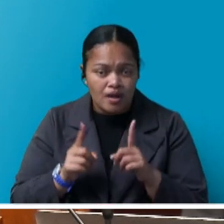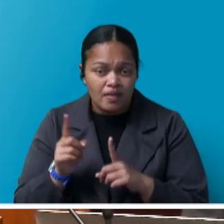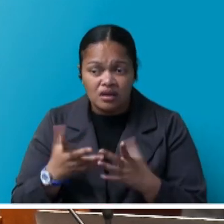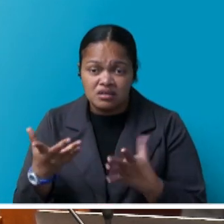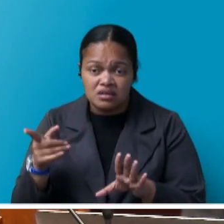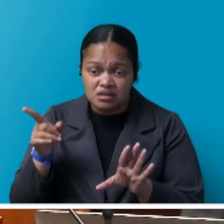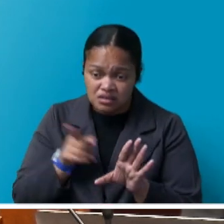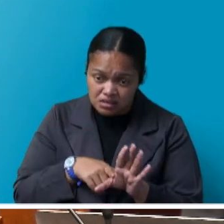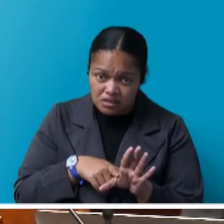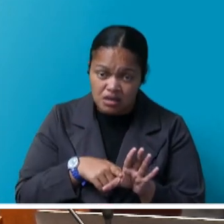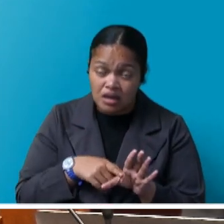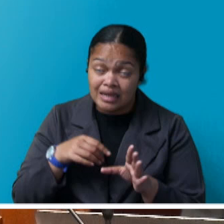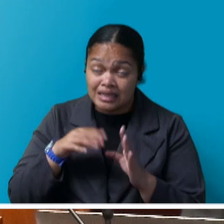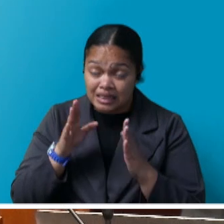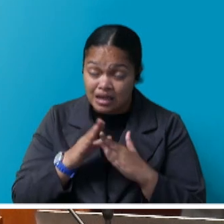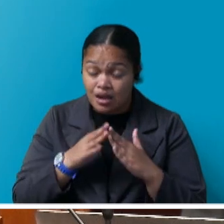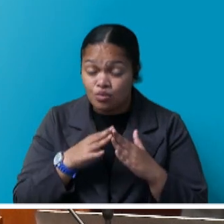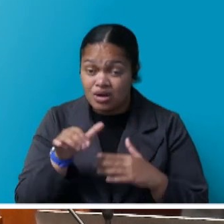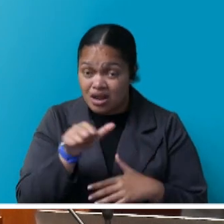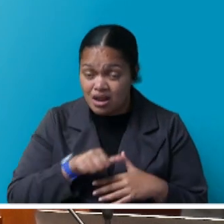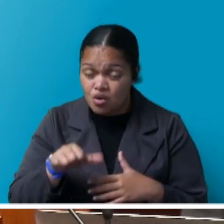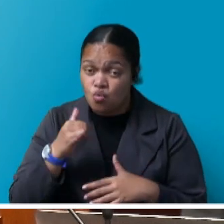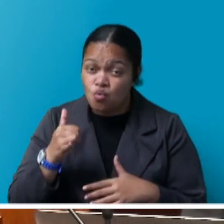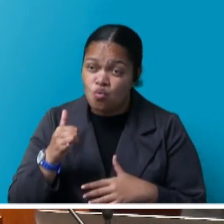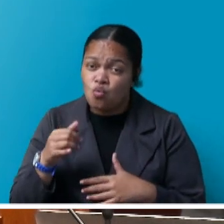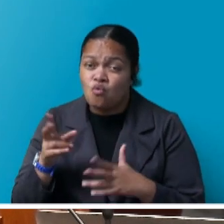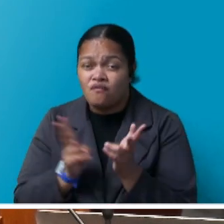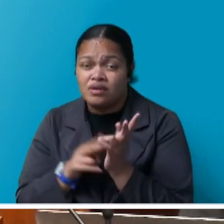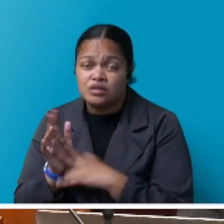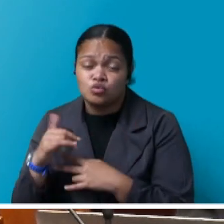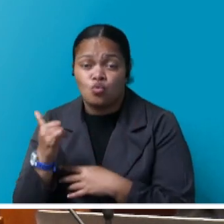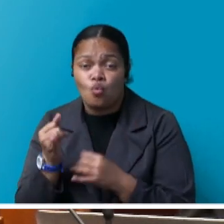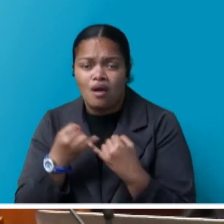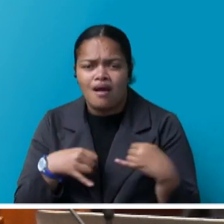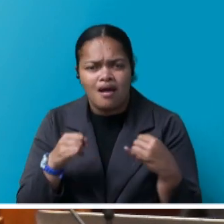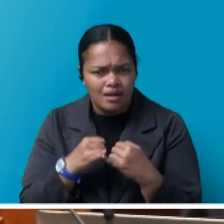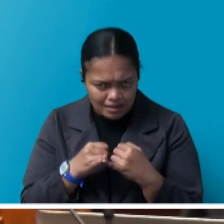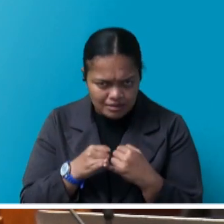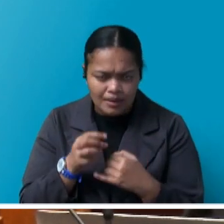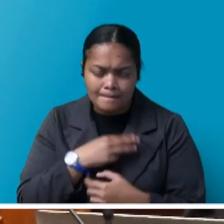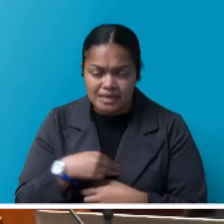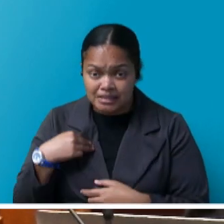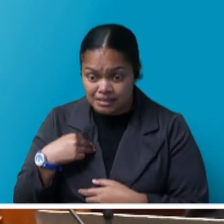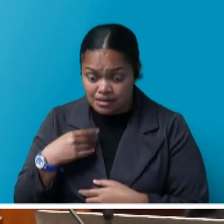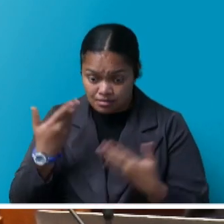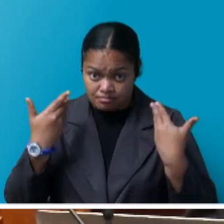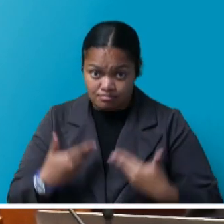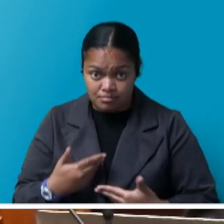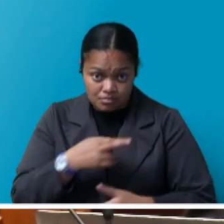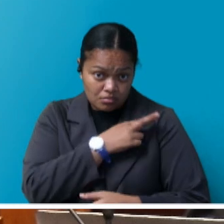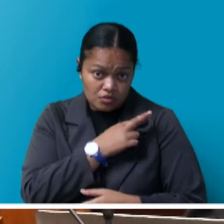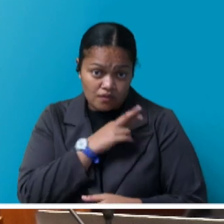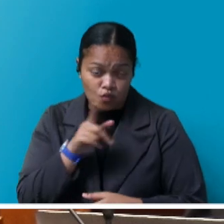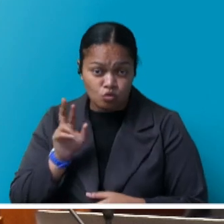or in the most remote rural areas and maritime islands. And as a minister responsible for rural and maritime development, I